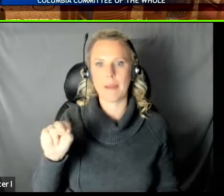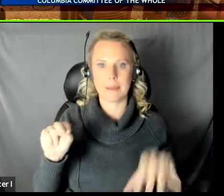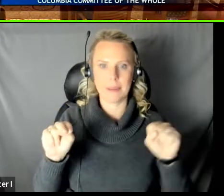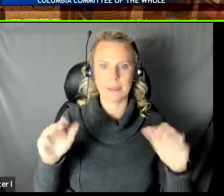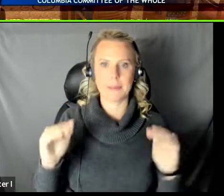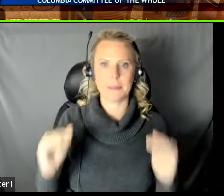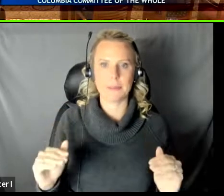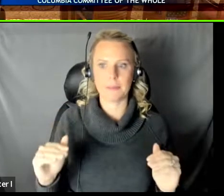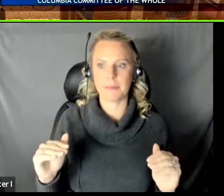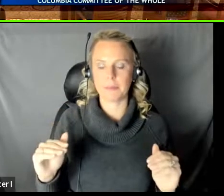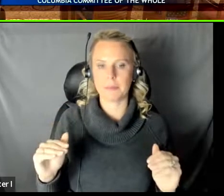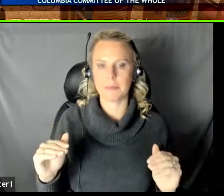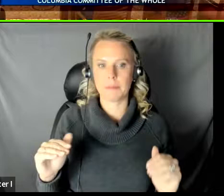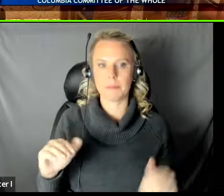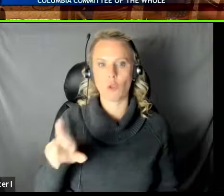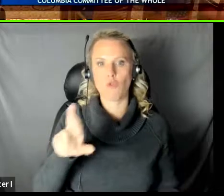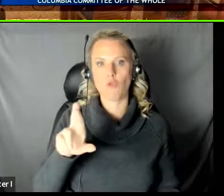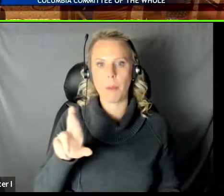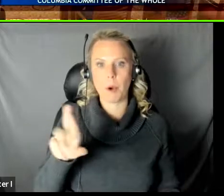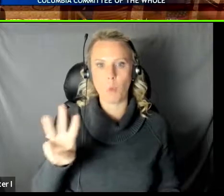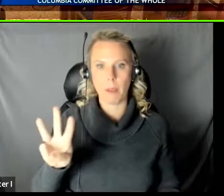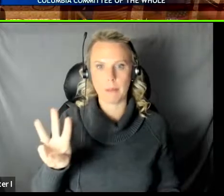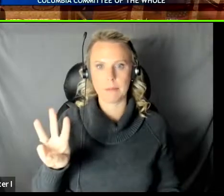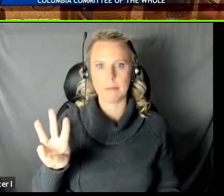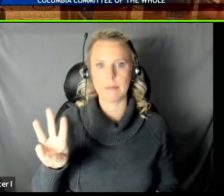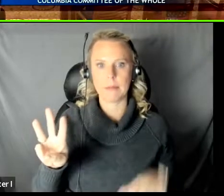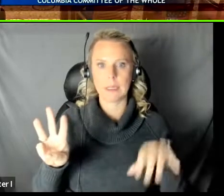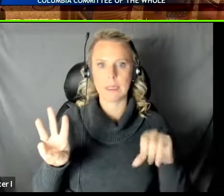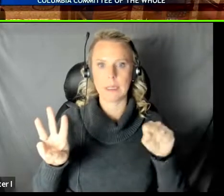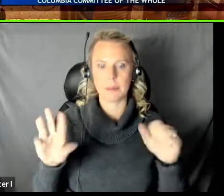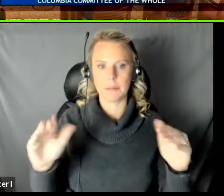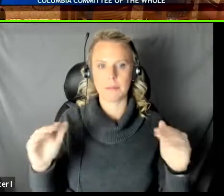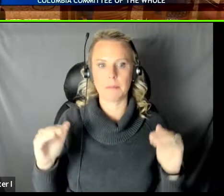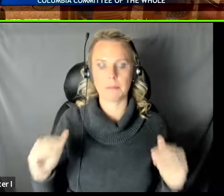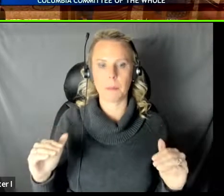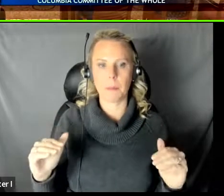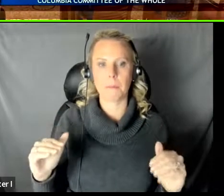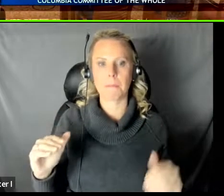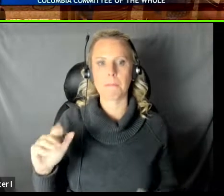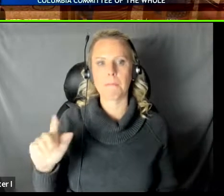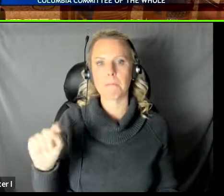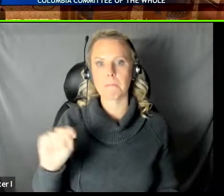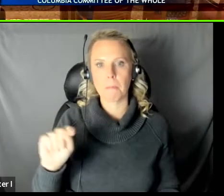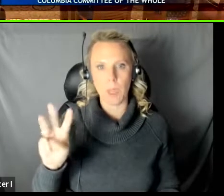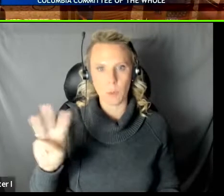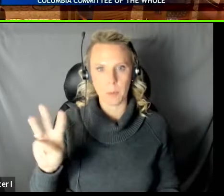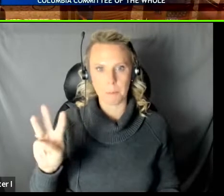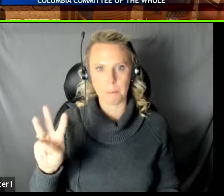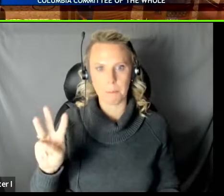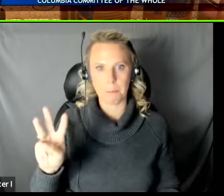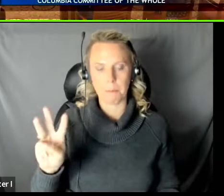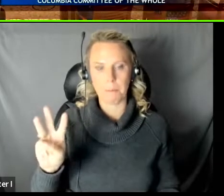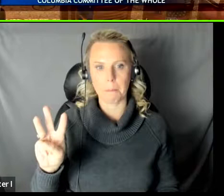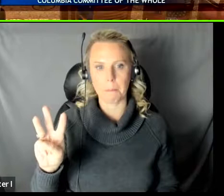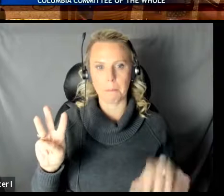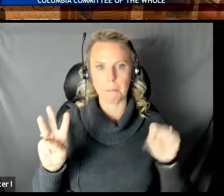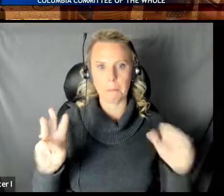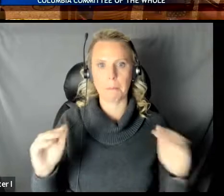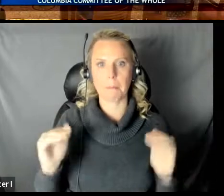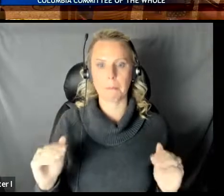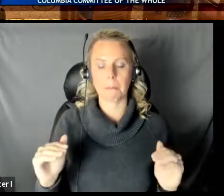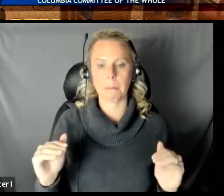Councilmember Silverman votes yes. Councilmember Robert White. Yes. Councilmember Robert White votes yes. Councilmember Trayon White.